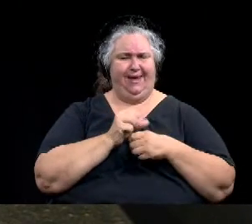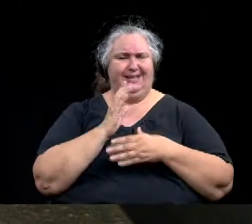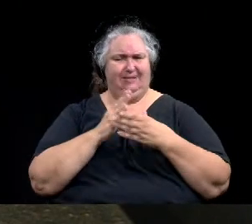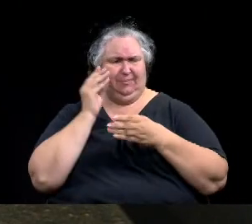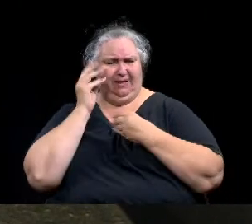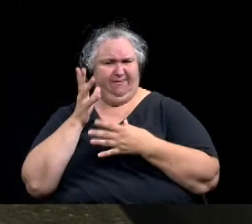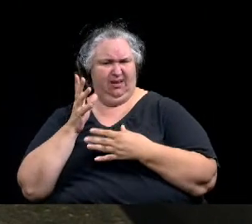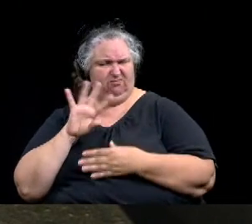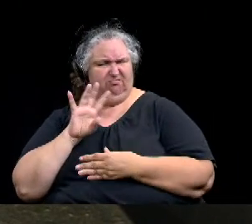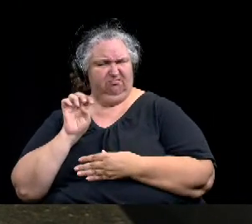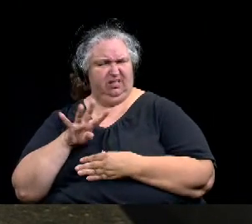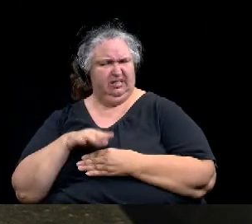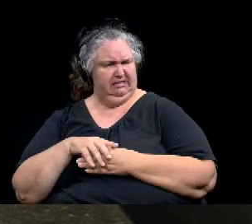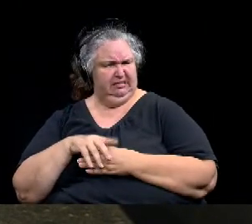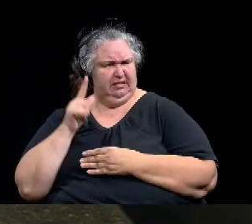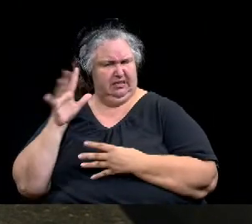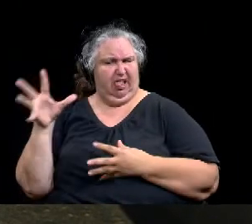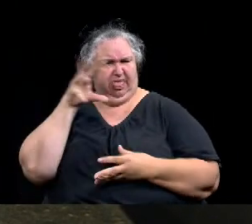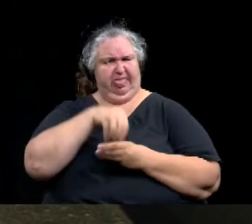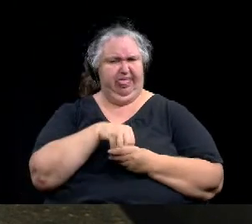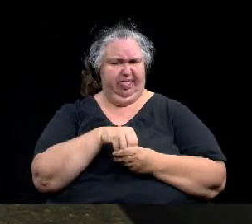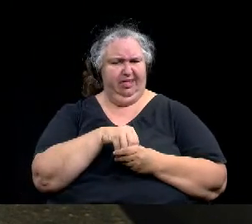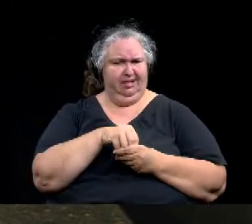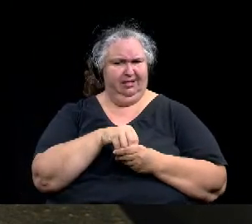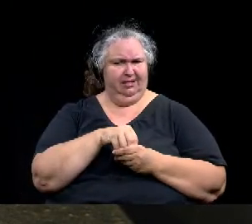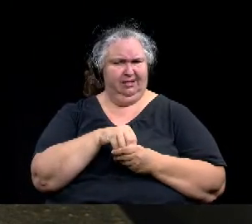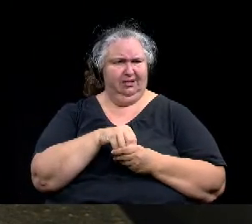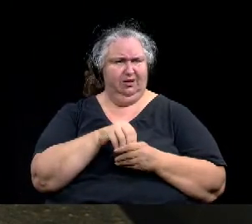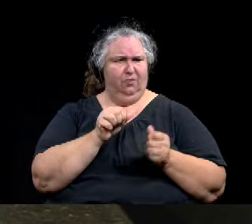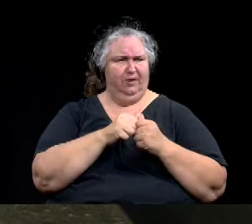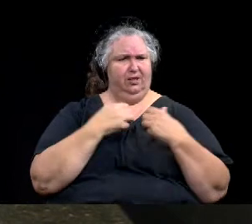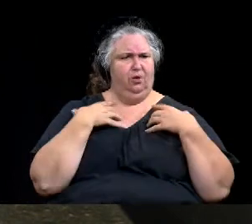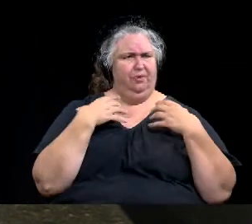because they're just lumped into the recovered